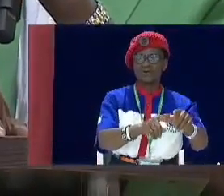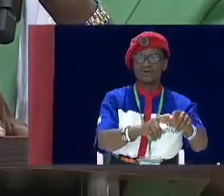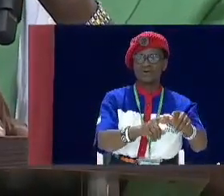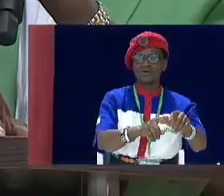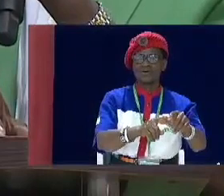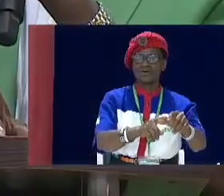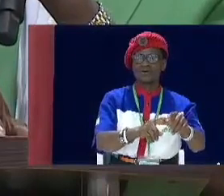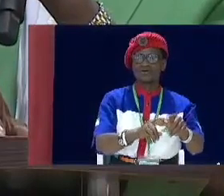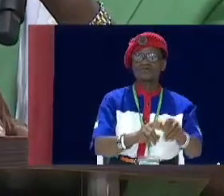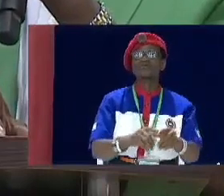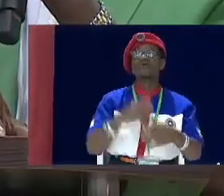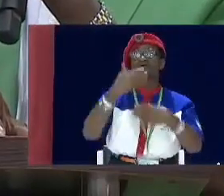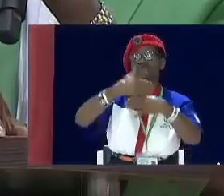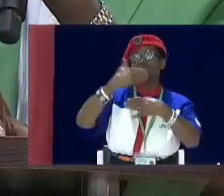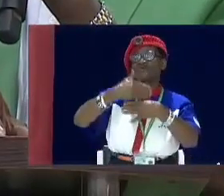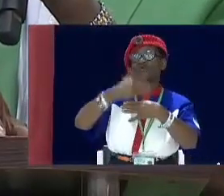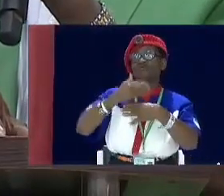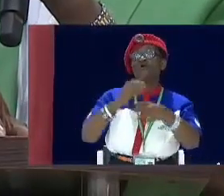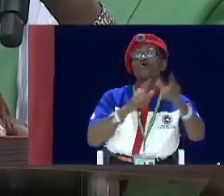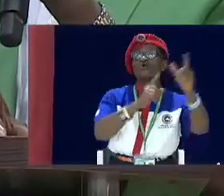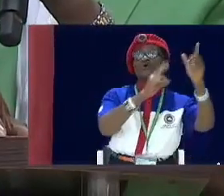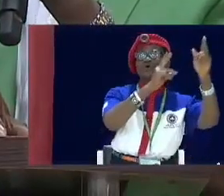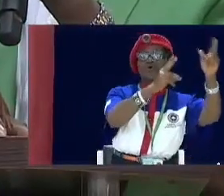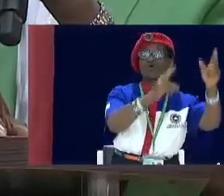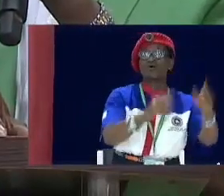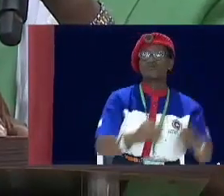wa siwaju kia kia.